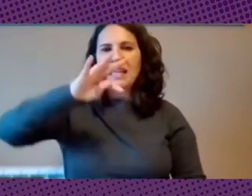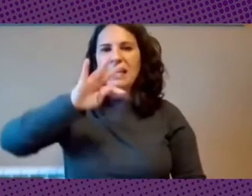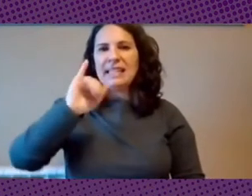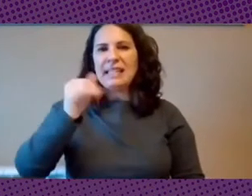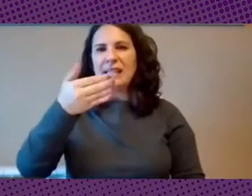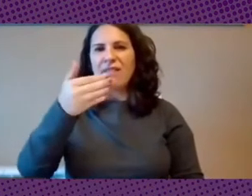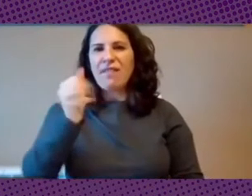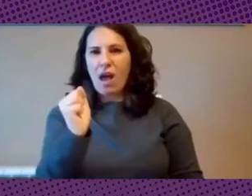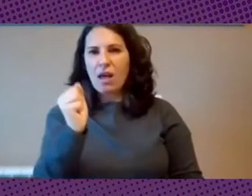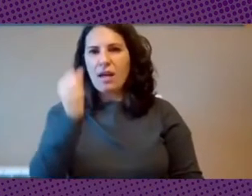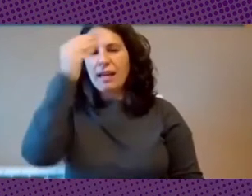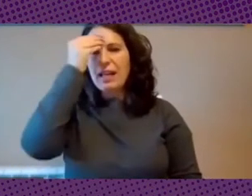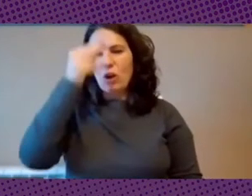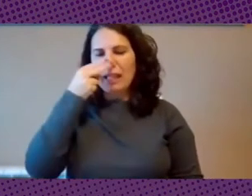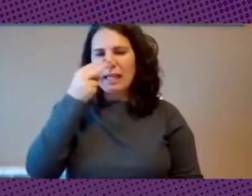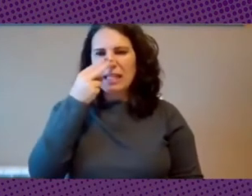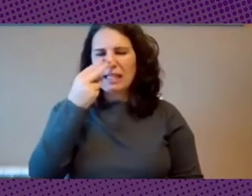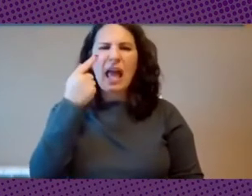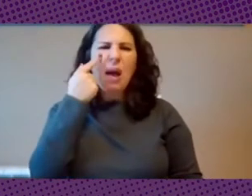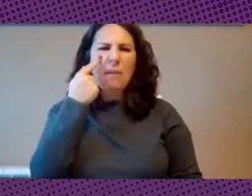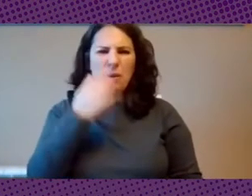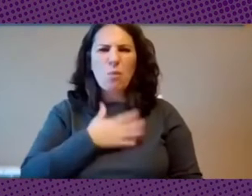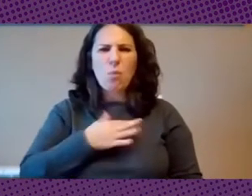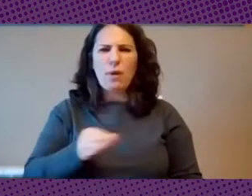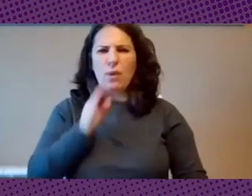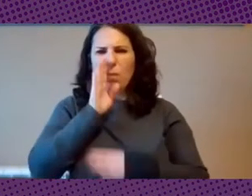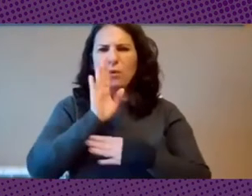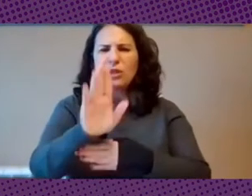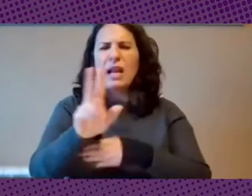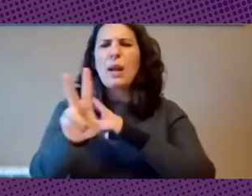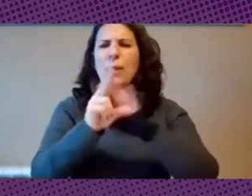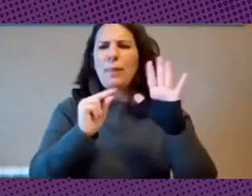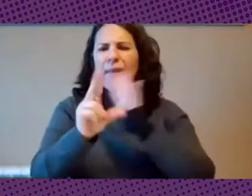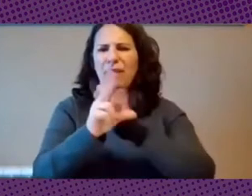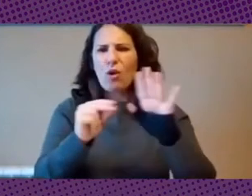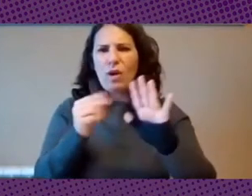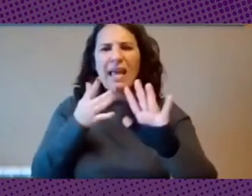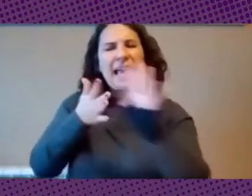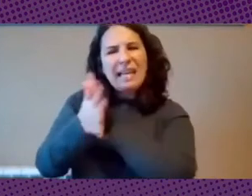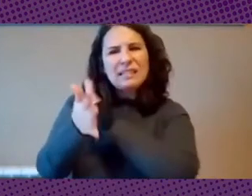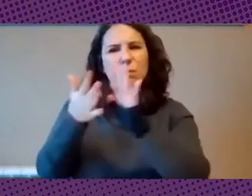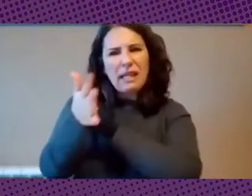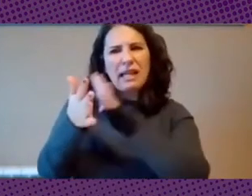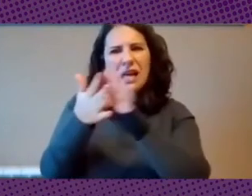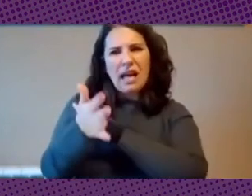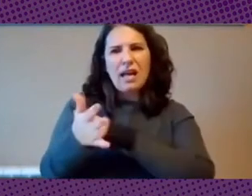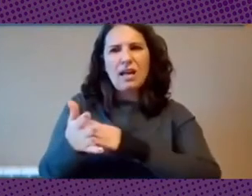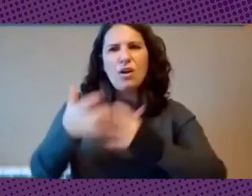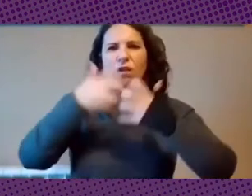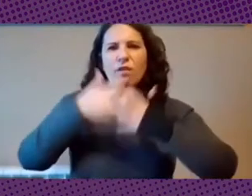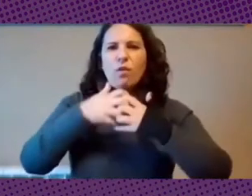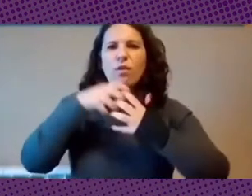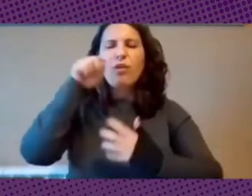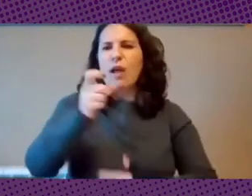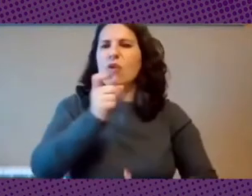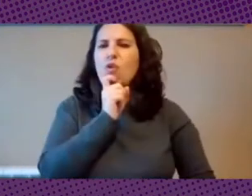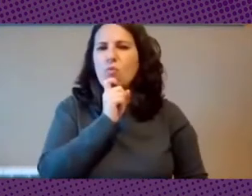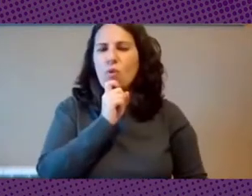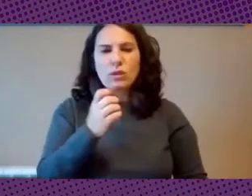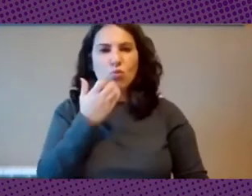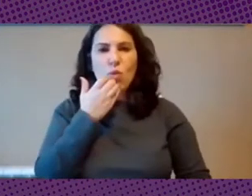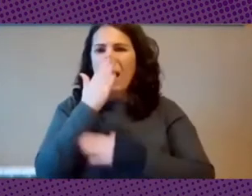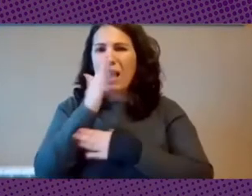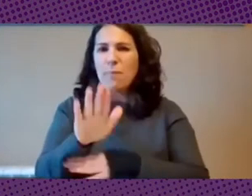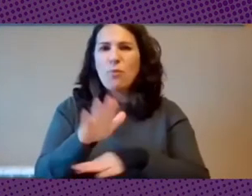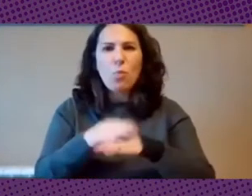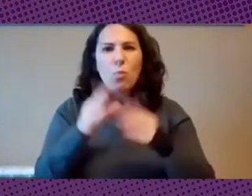you the video that explains how MTBA works because I think it's a it's a it's a really interesting example of how surveillance